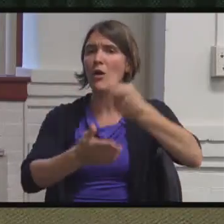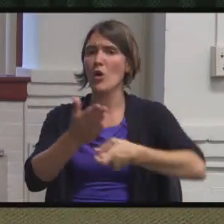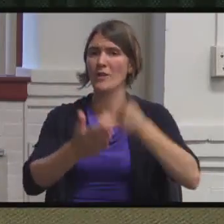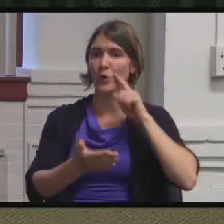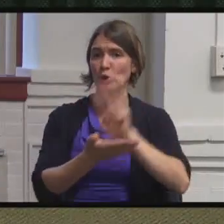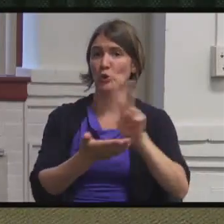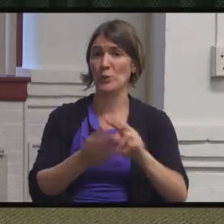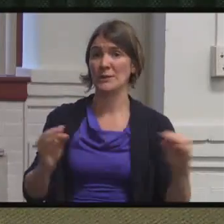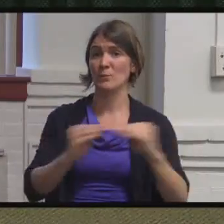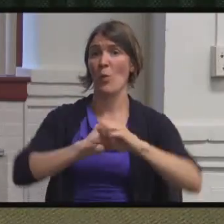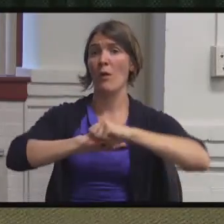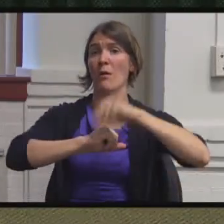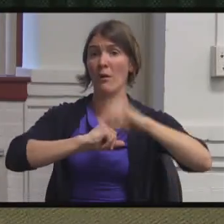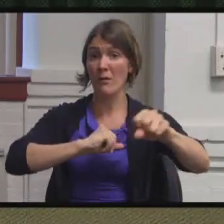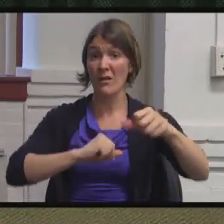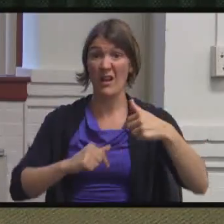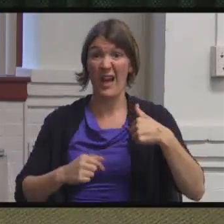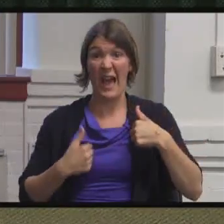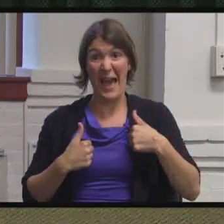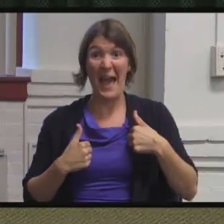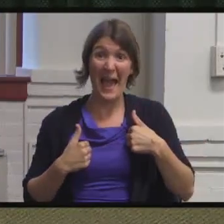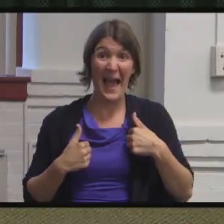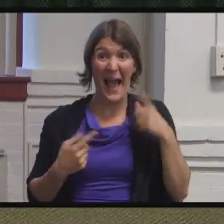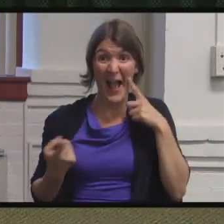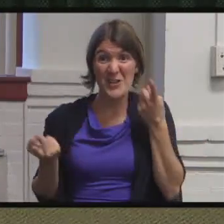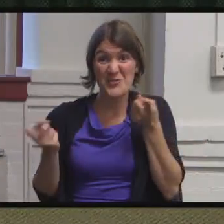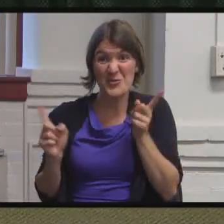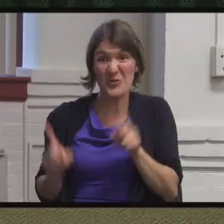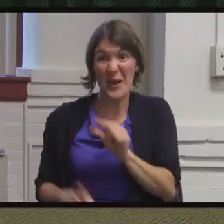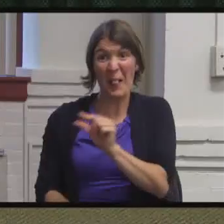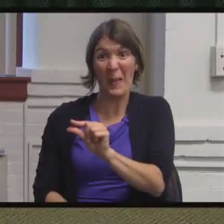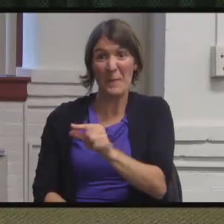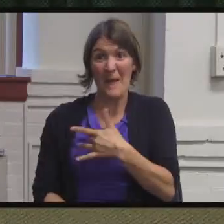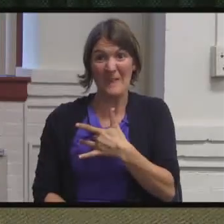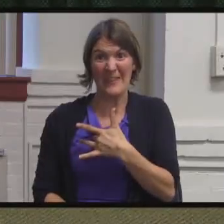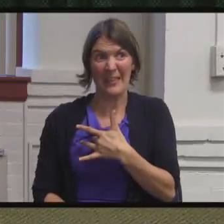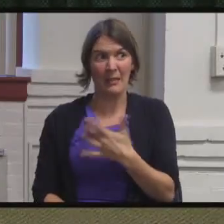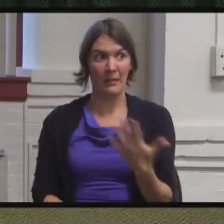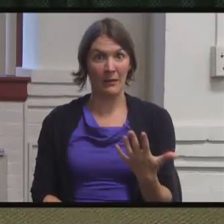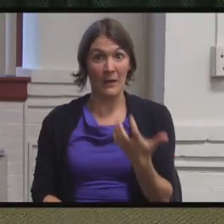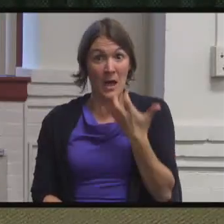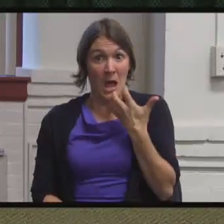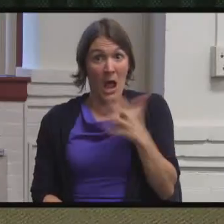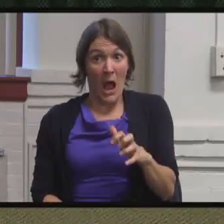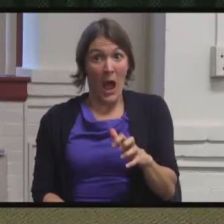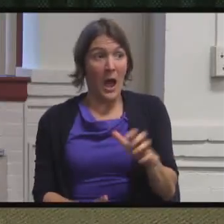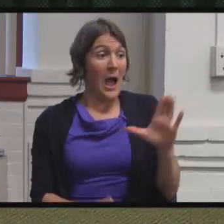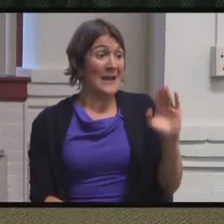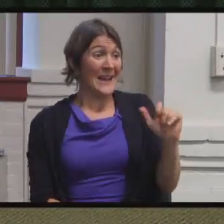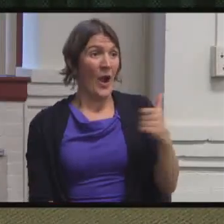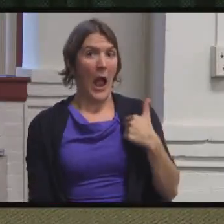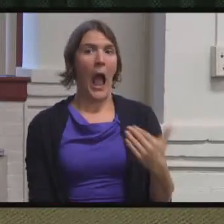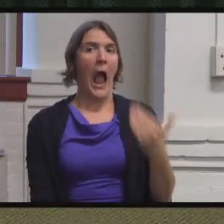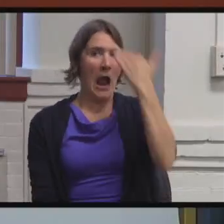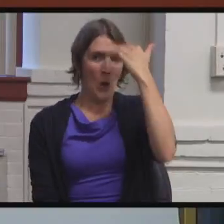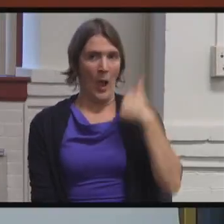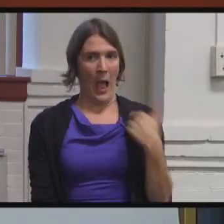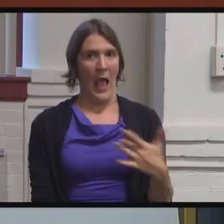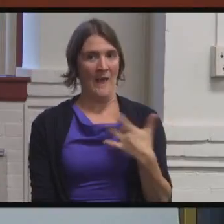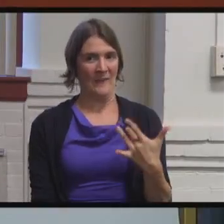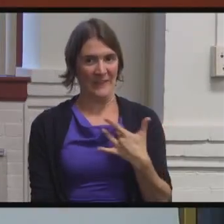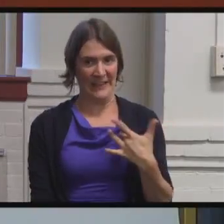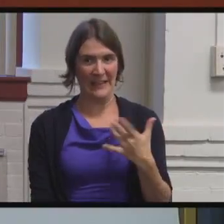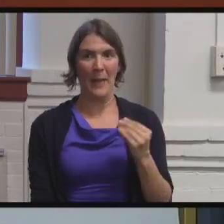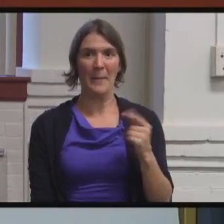at. Mm-hmm. Because I, you know, I kind of agree a little bit. I mean, it's been warm out, you know. Believe me, I've been not only feeling the heat, but hearing